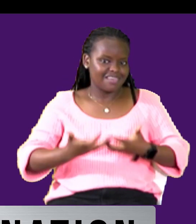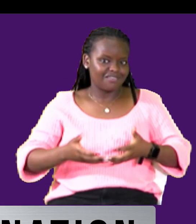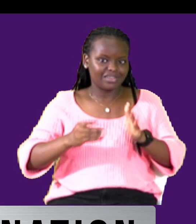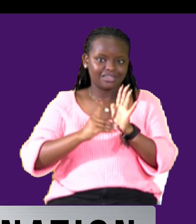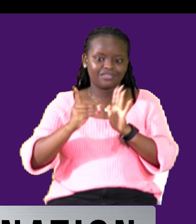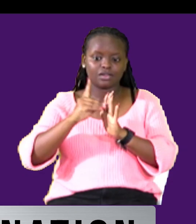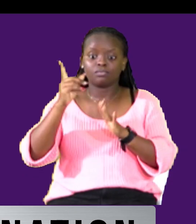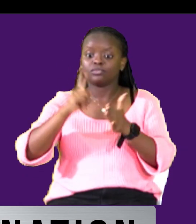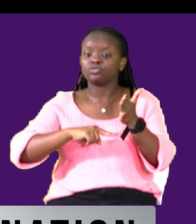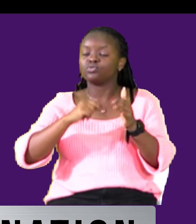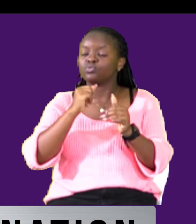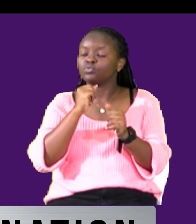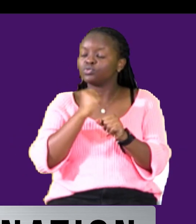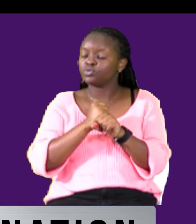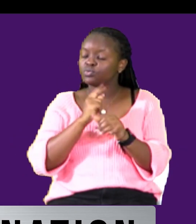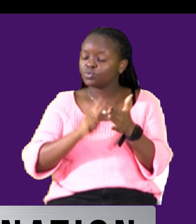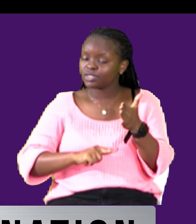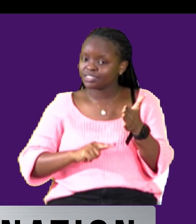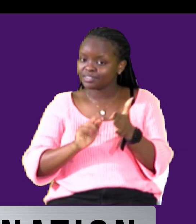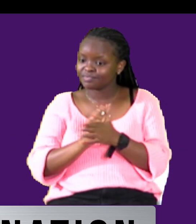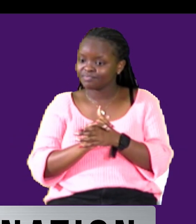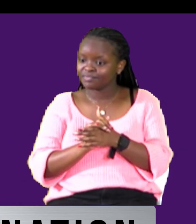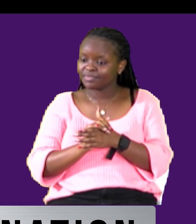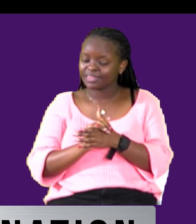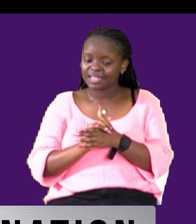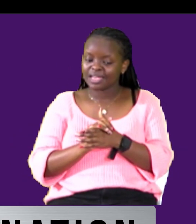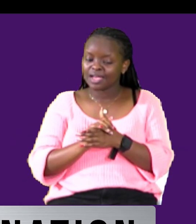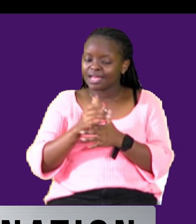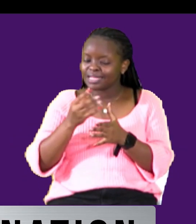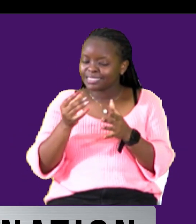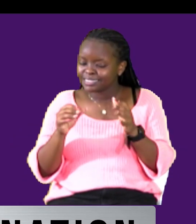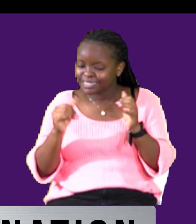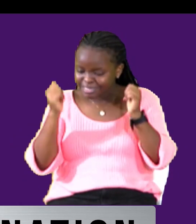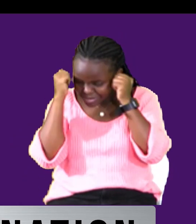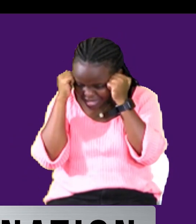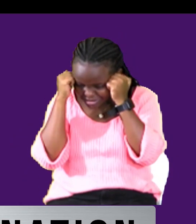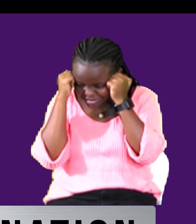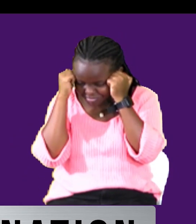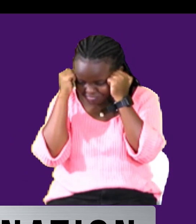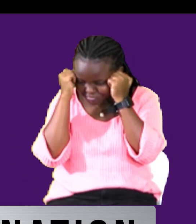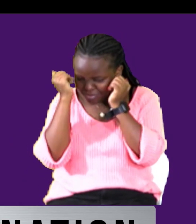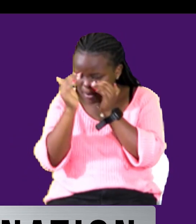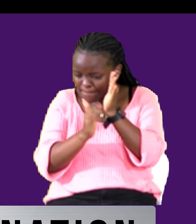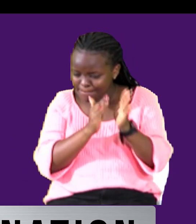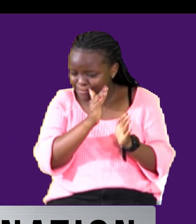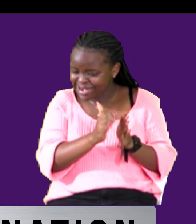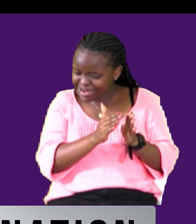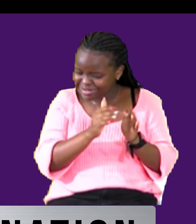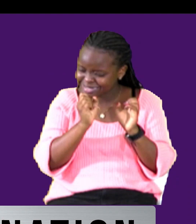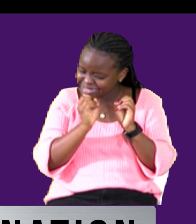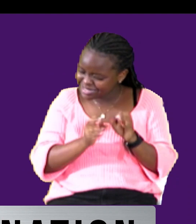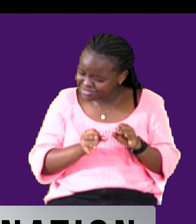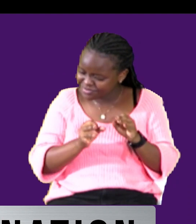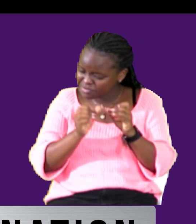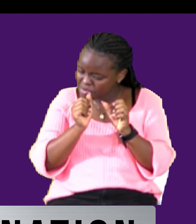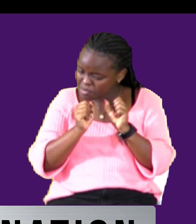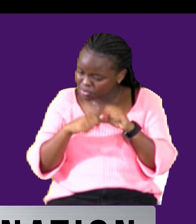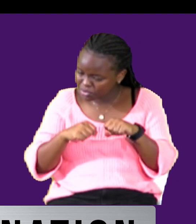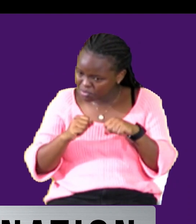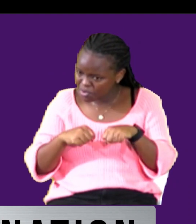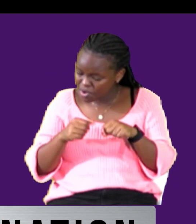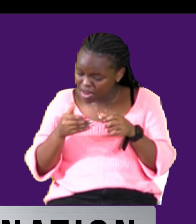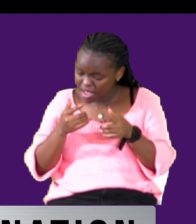one? Don't you do a feasibility study? Right. If you wanted to do one, including, pitching camp at Sign